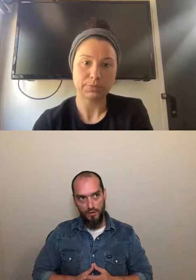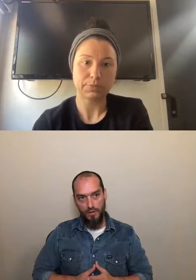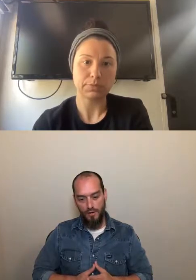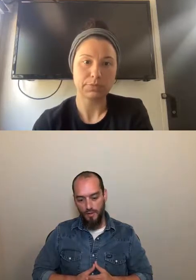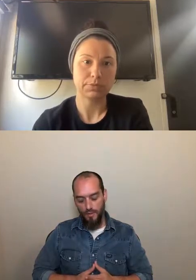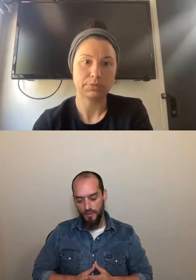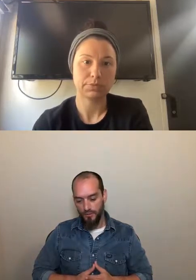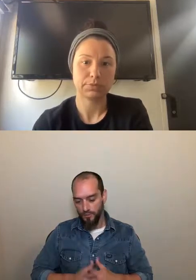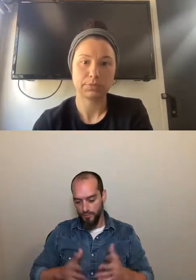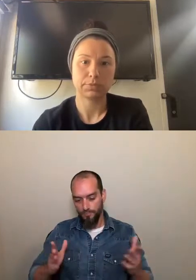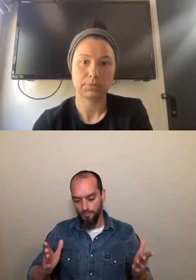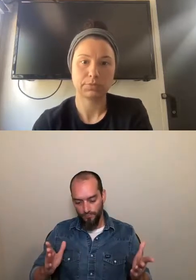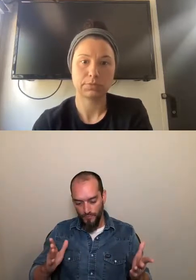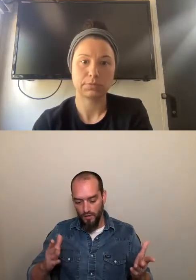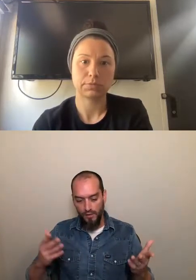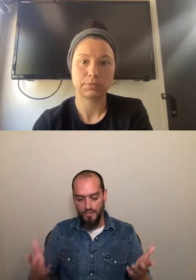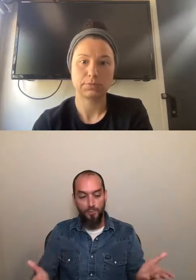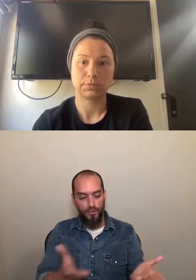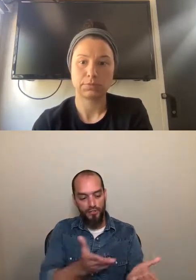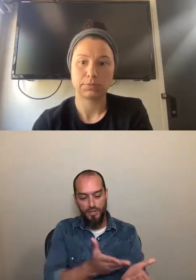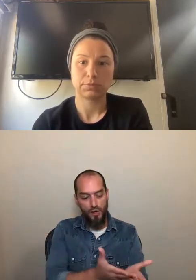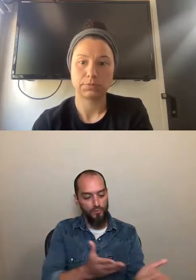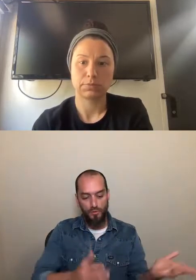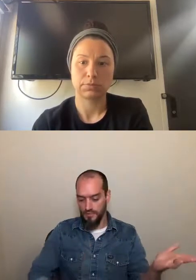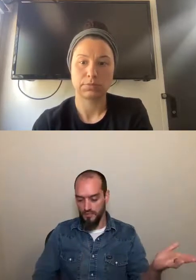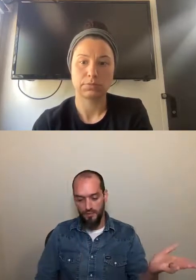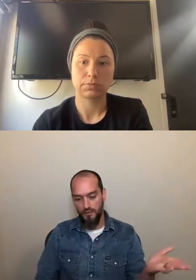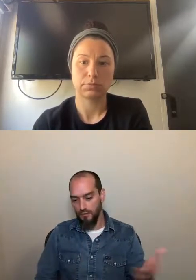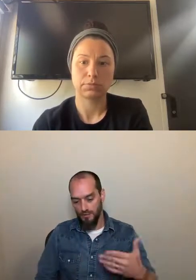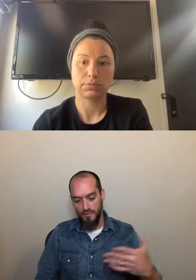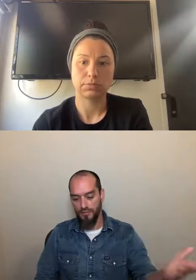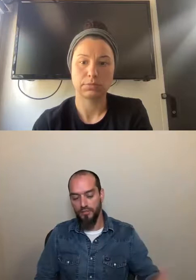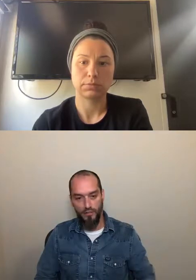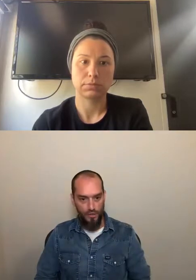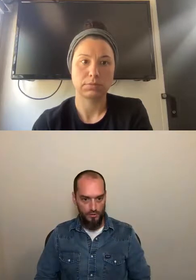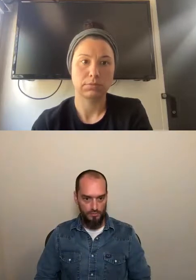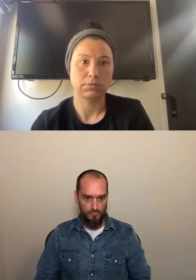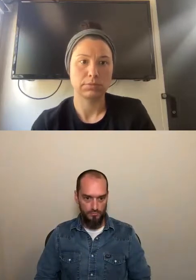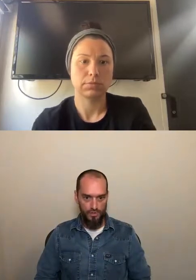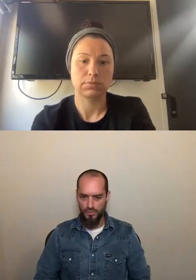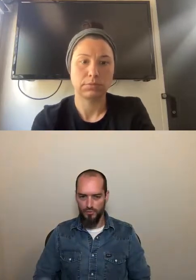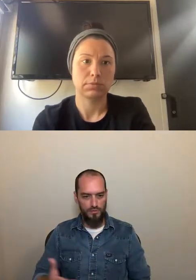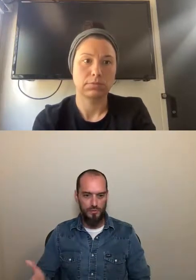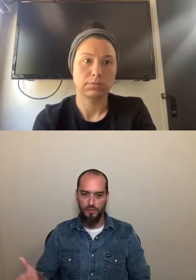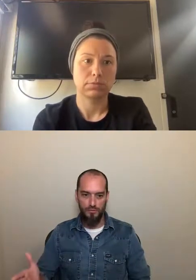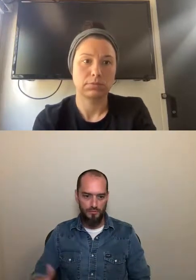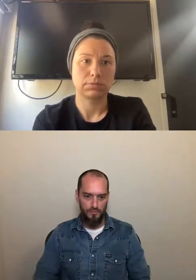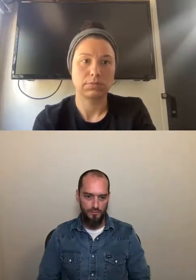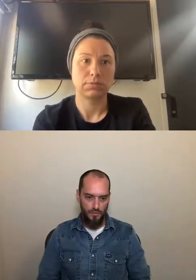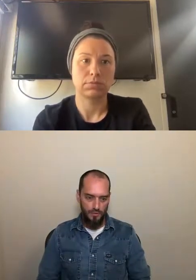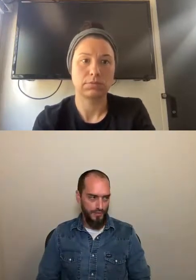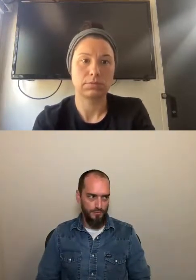where, you know, our clients purchased a home from a seller, let's say a year ago, nothing was